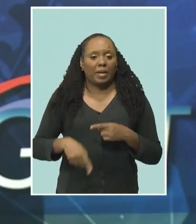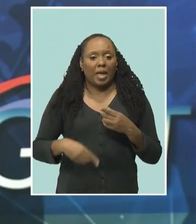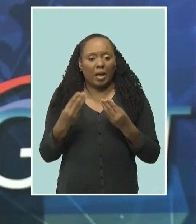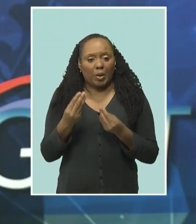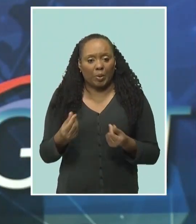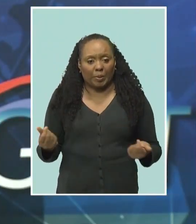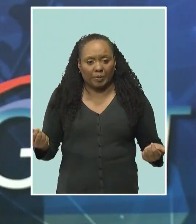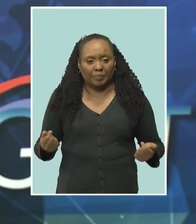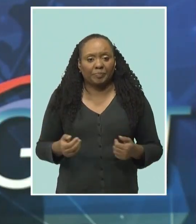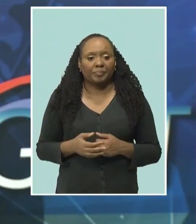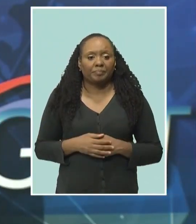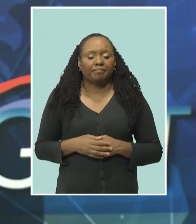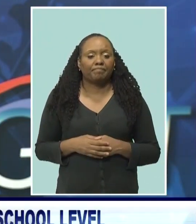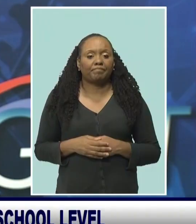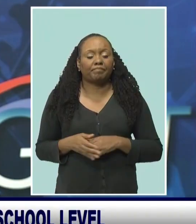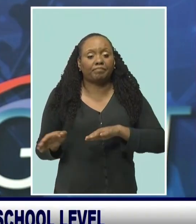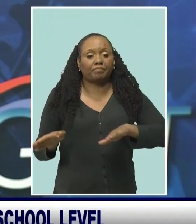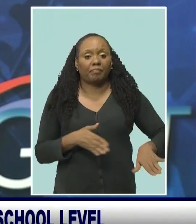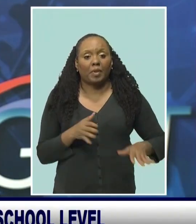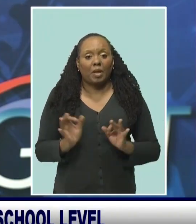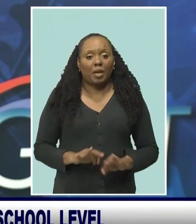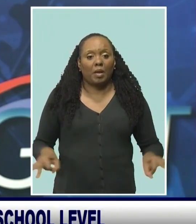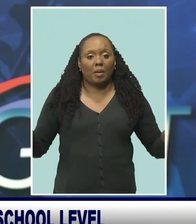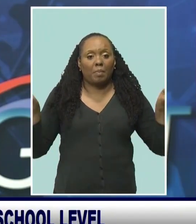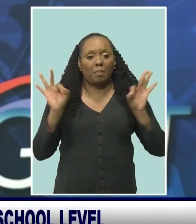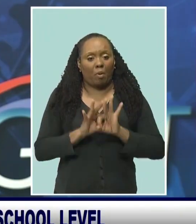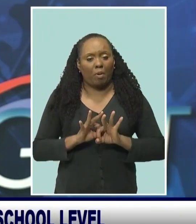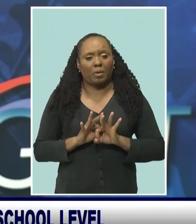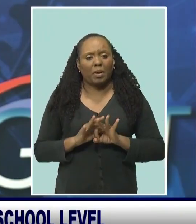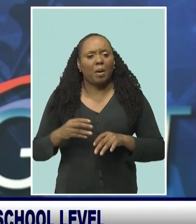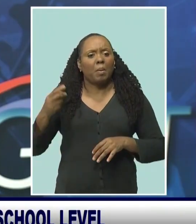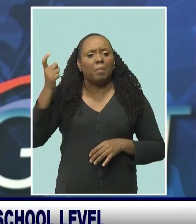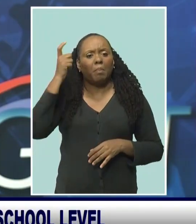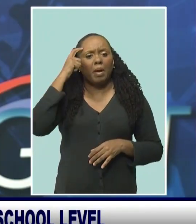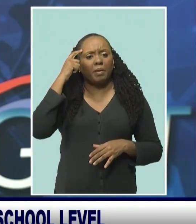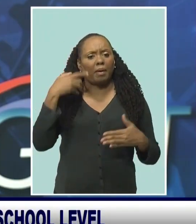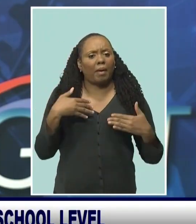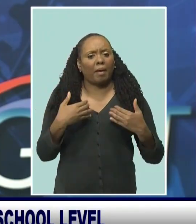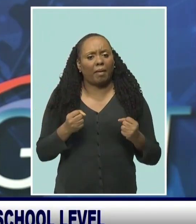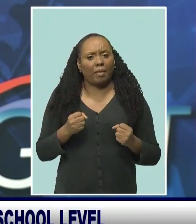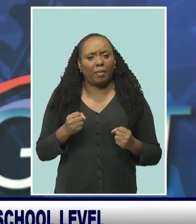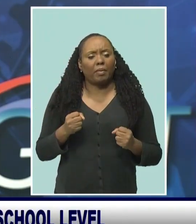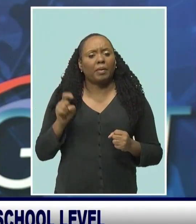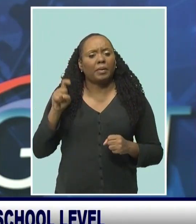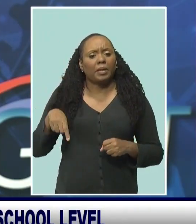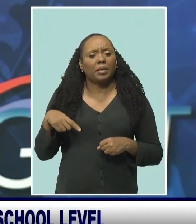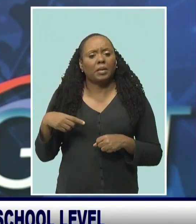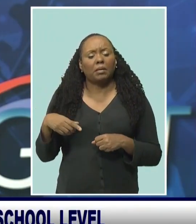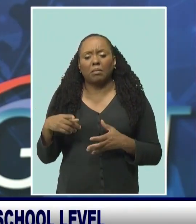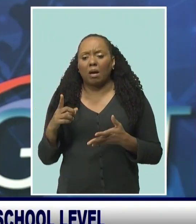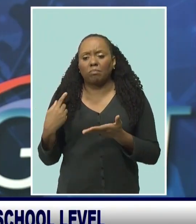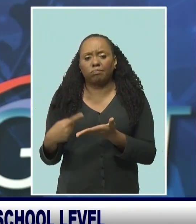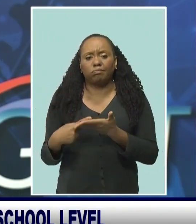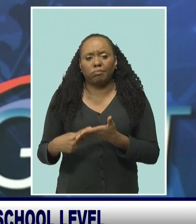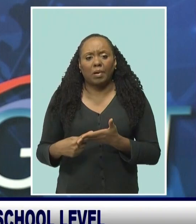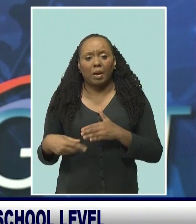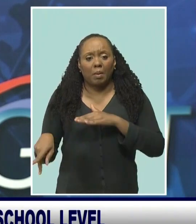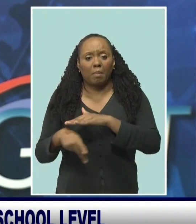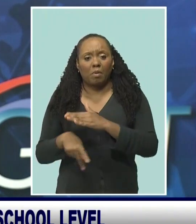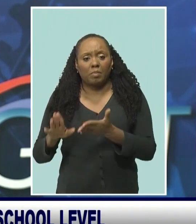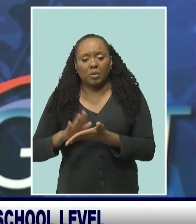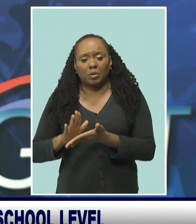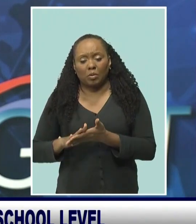call for important issues related to mental health to be introduced from the primary school level to help impart important information